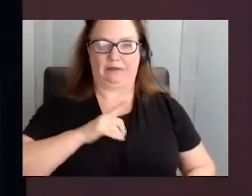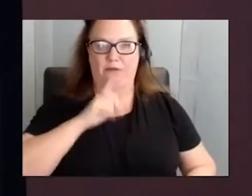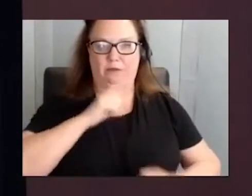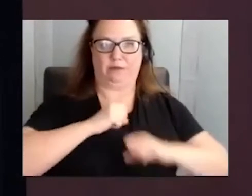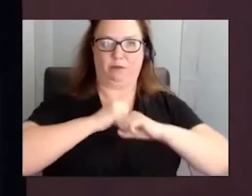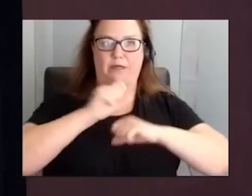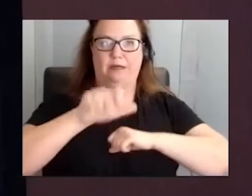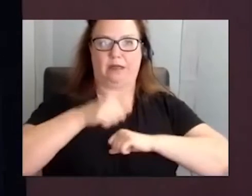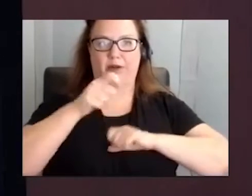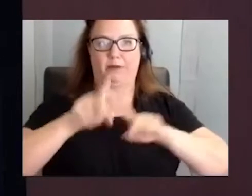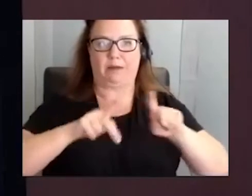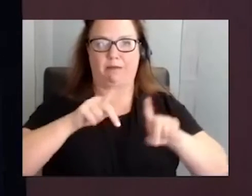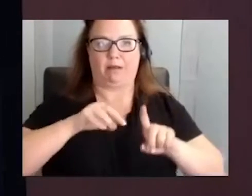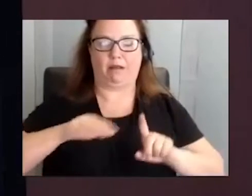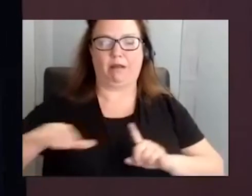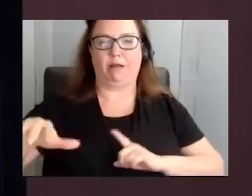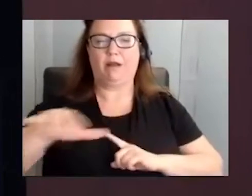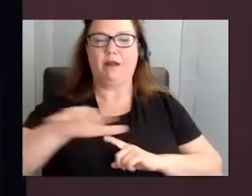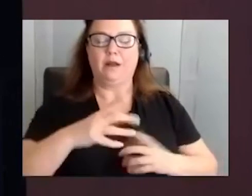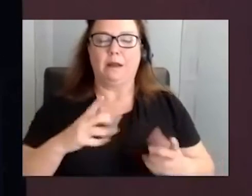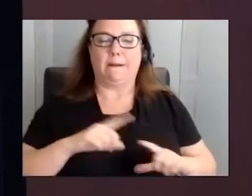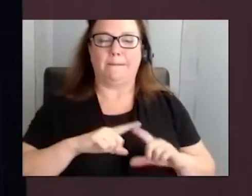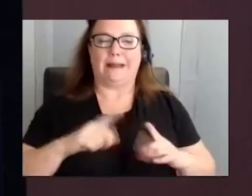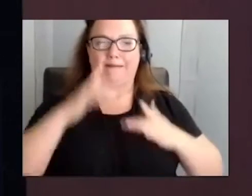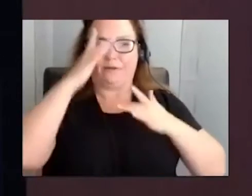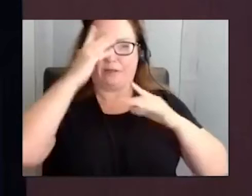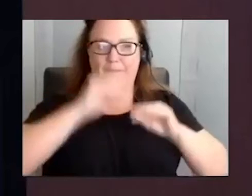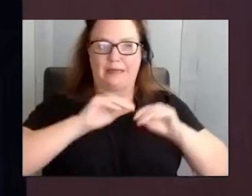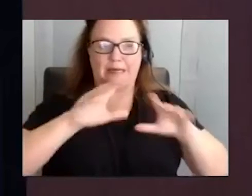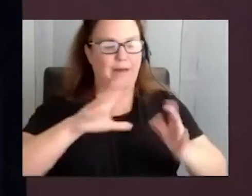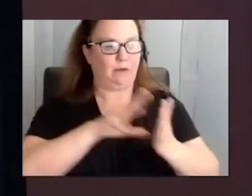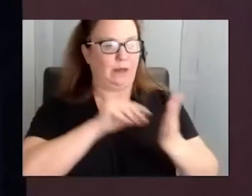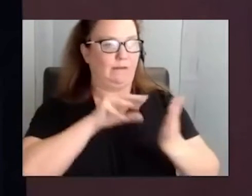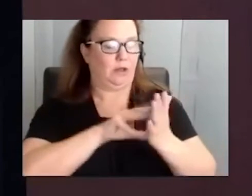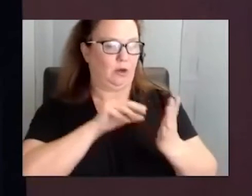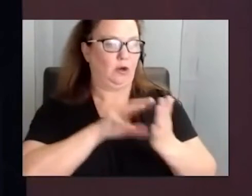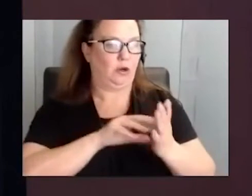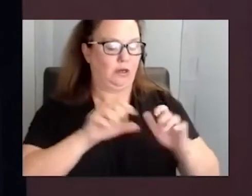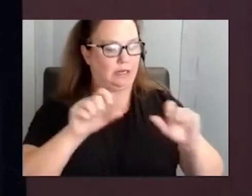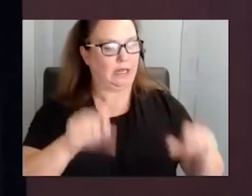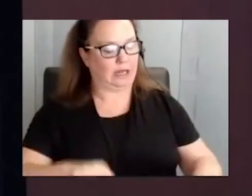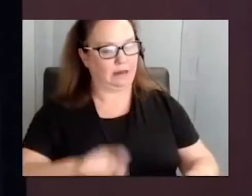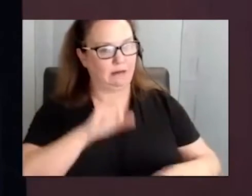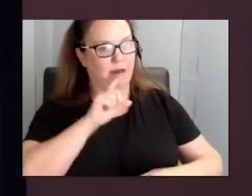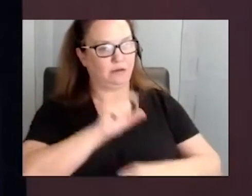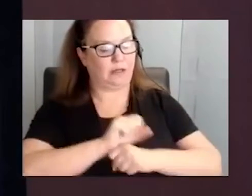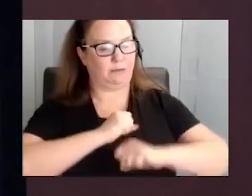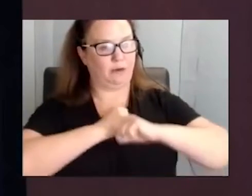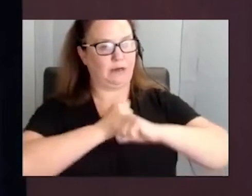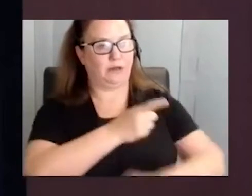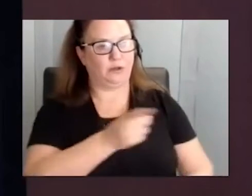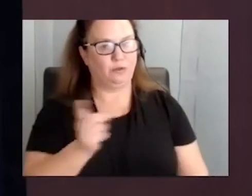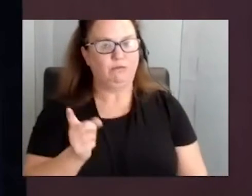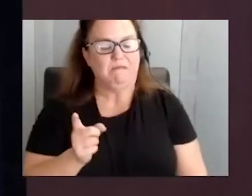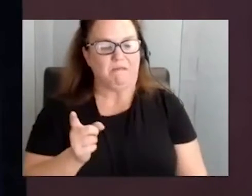around you. But throughout the duration of the pandemic, I think we have learned that it can actually protect you from those